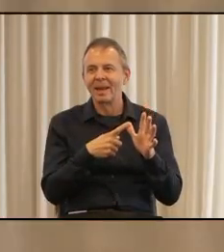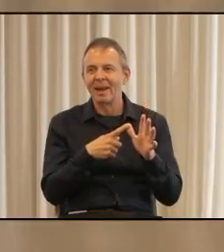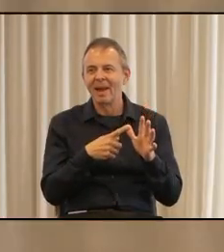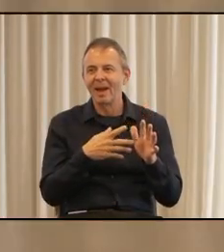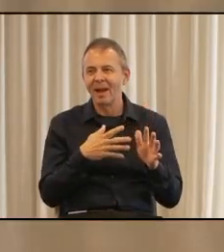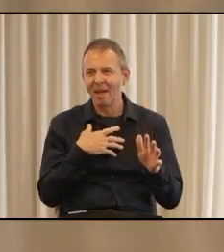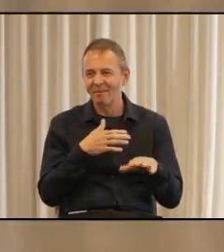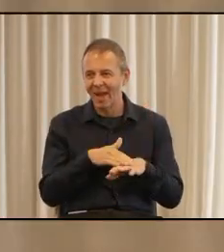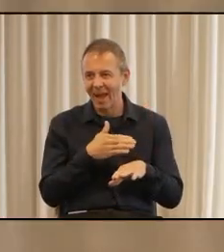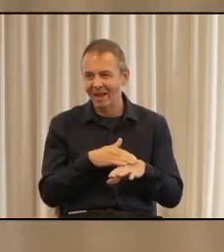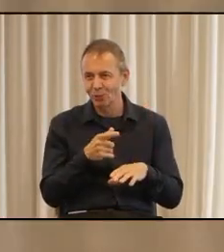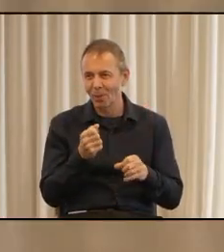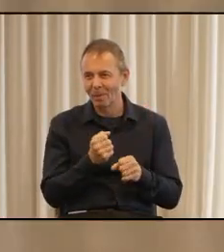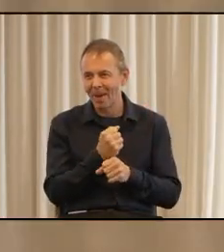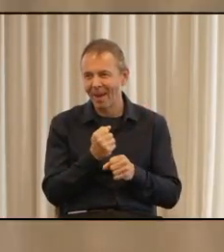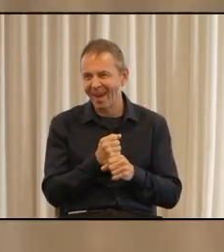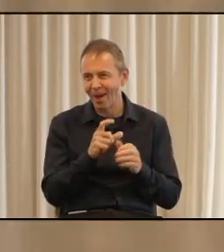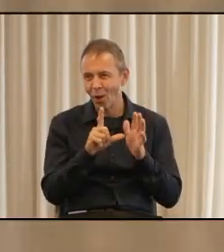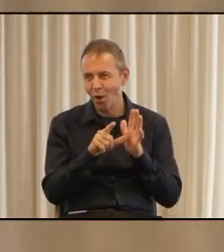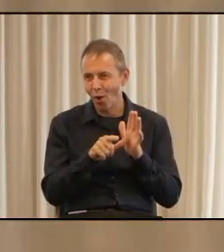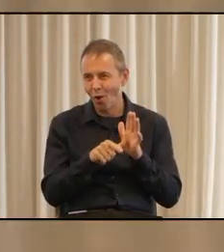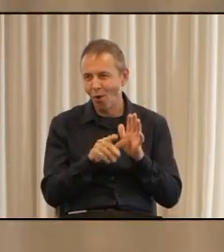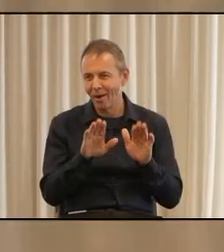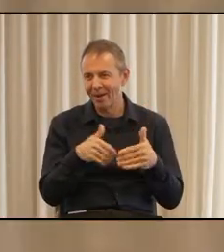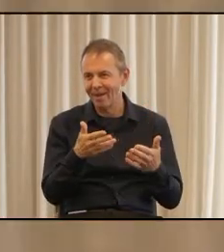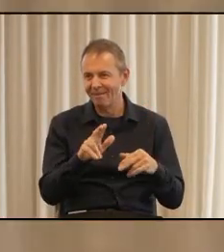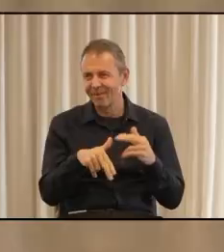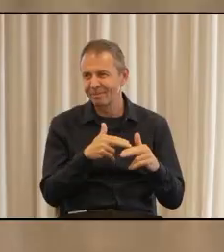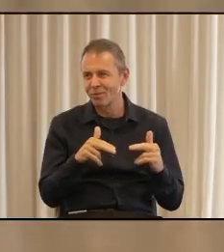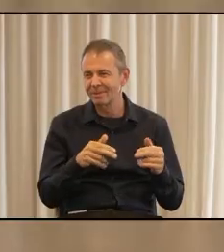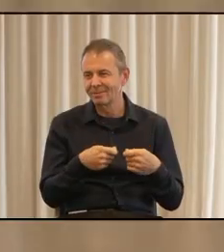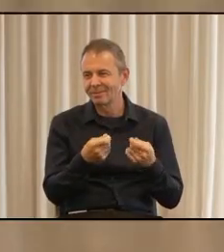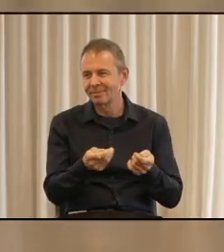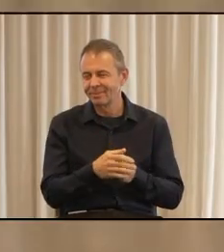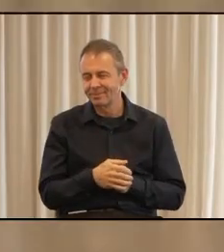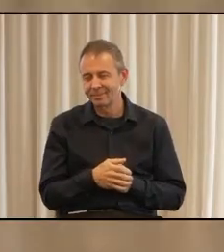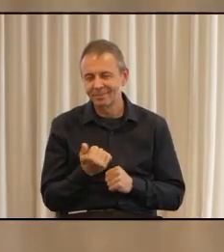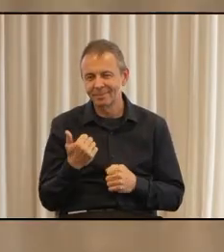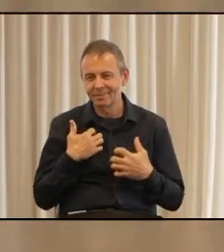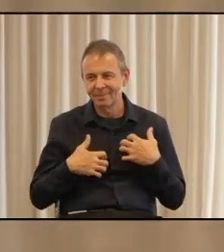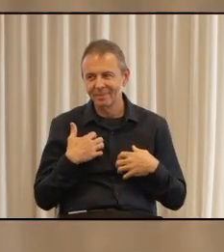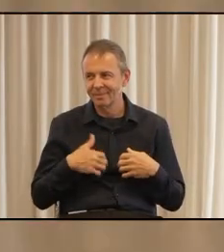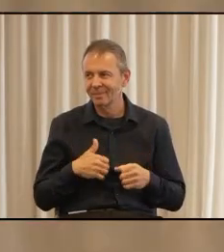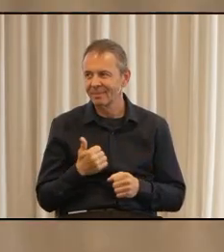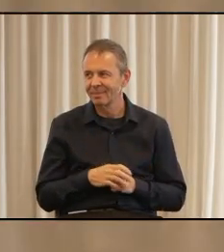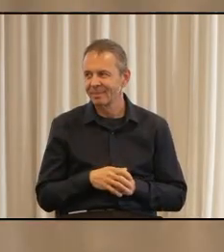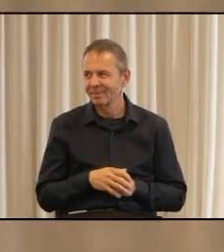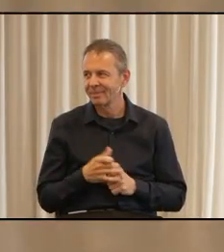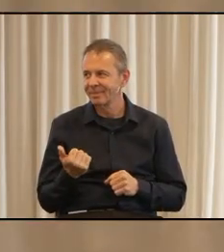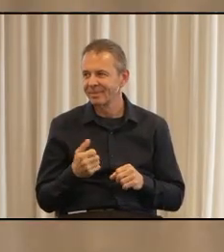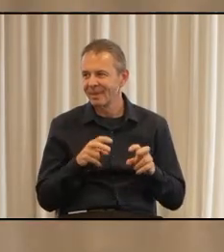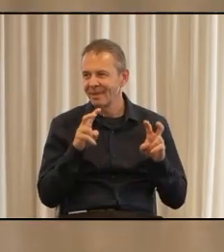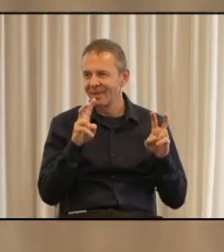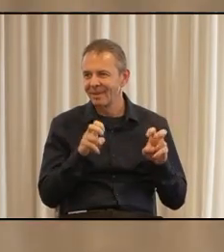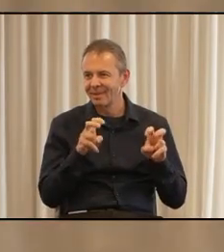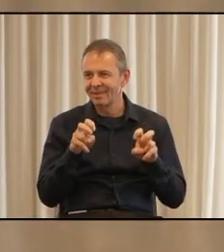clock, which was a gift for her, and she was so excited. So you can see how a lot of the themes that Nina loves crops up again